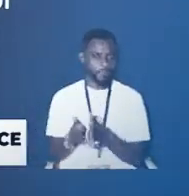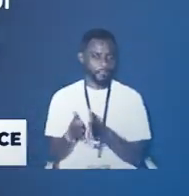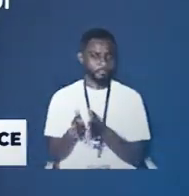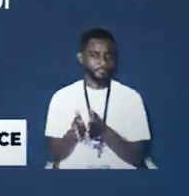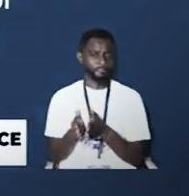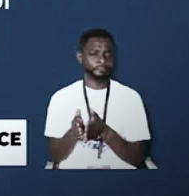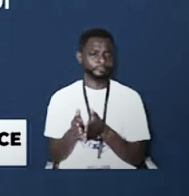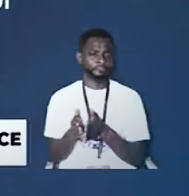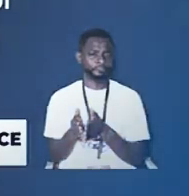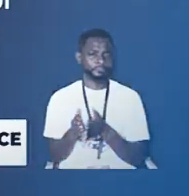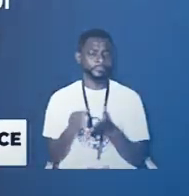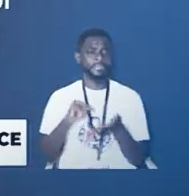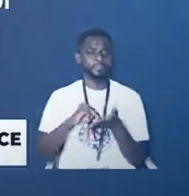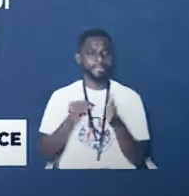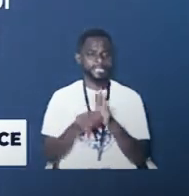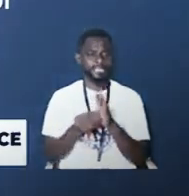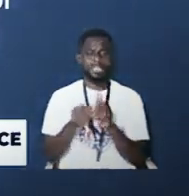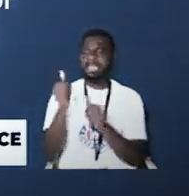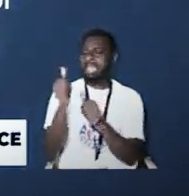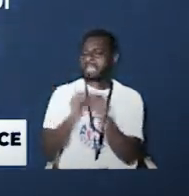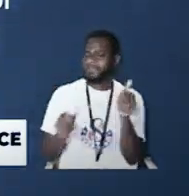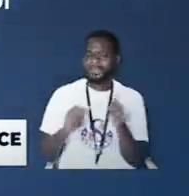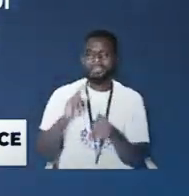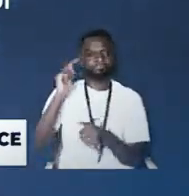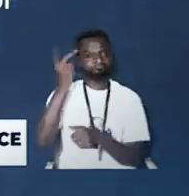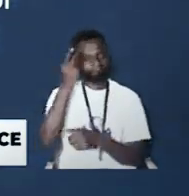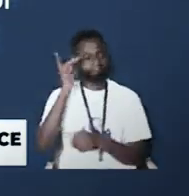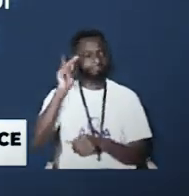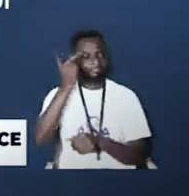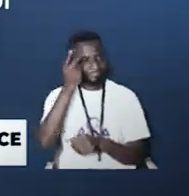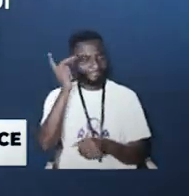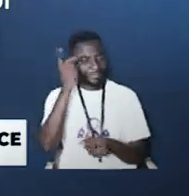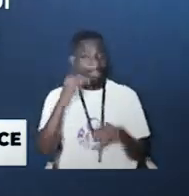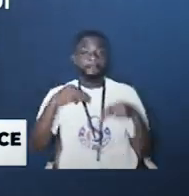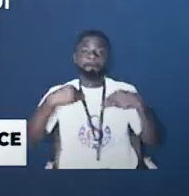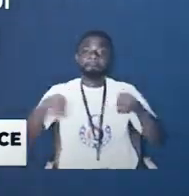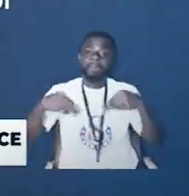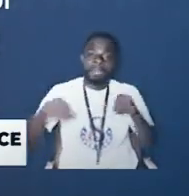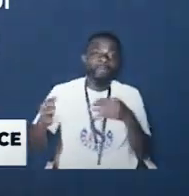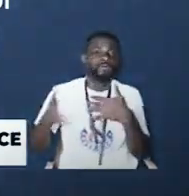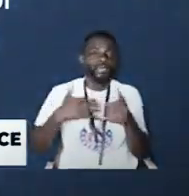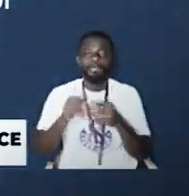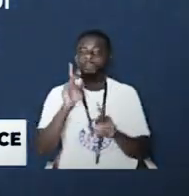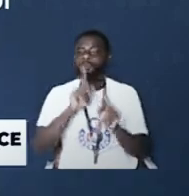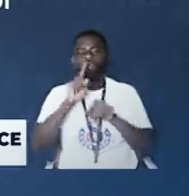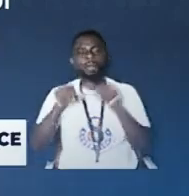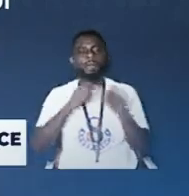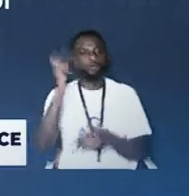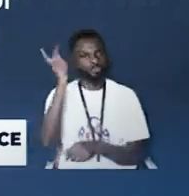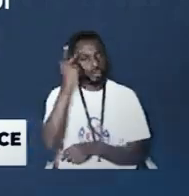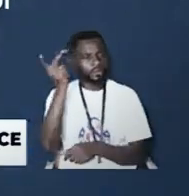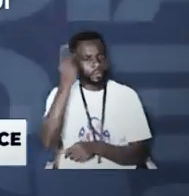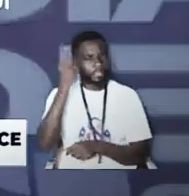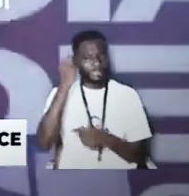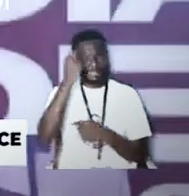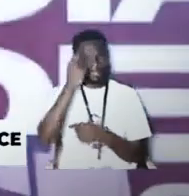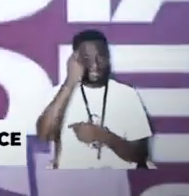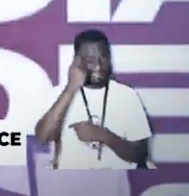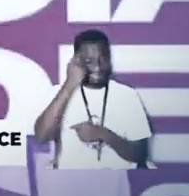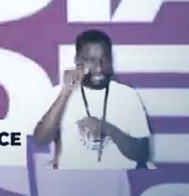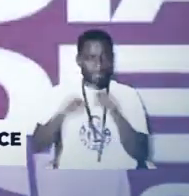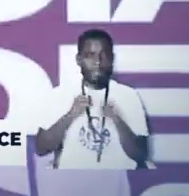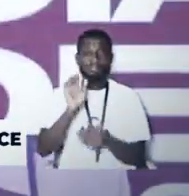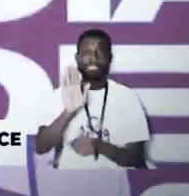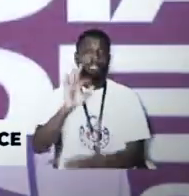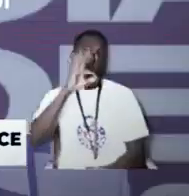all politicize. When you even go to the market, people do this. They are just thinking about their